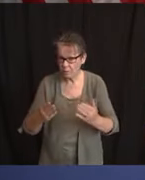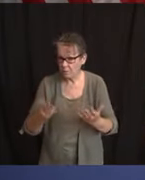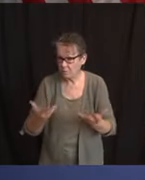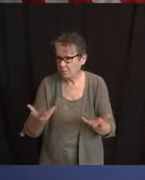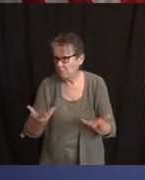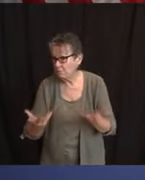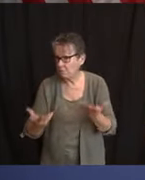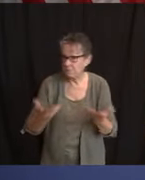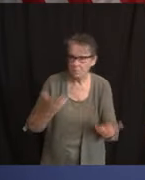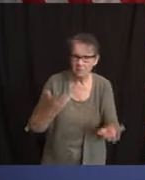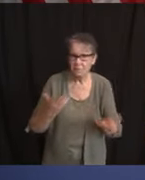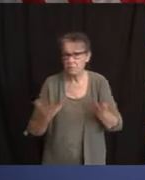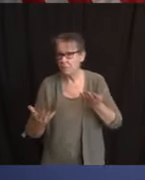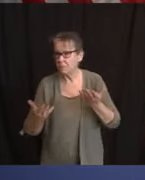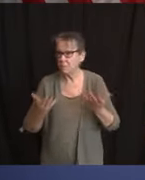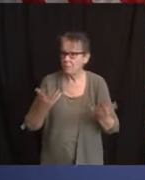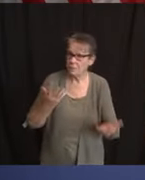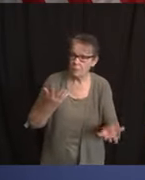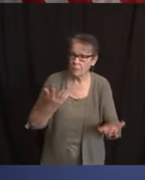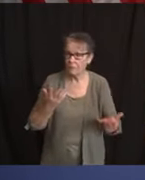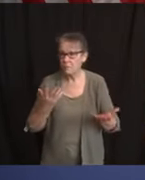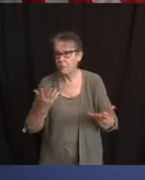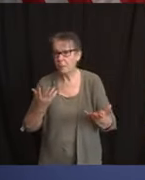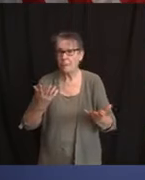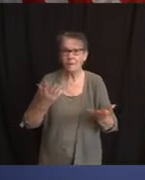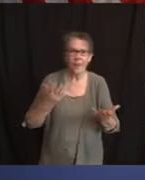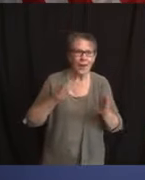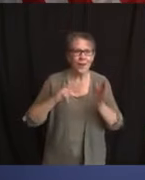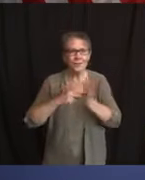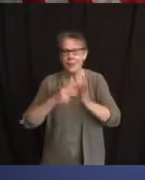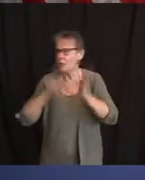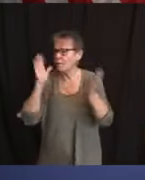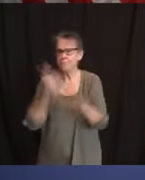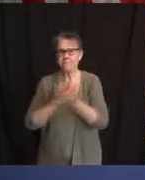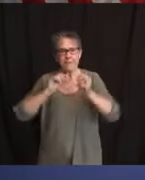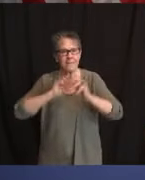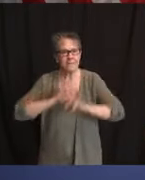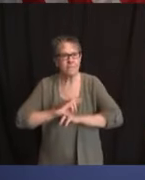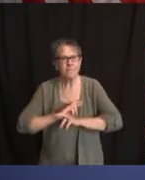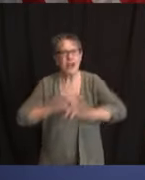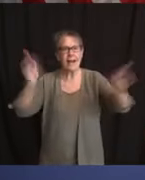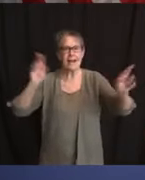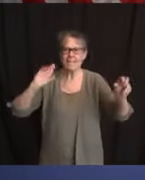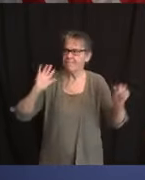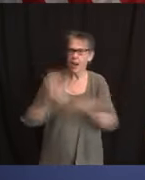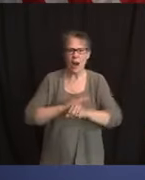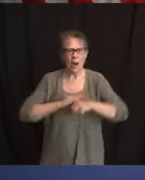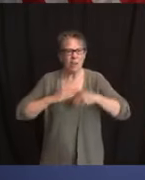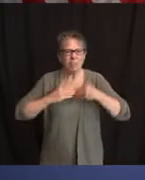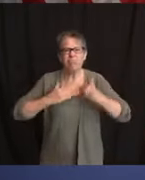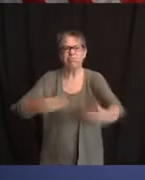that we'll be, quote unquote, completely out of the woods that we could do what you're suggesting. Could we do it on August 1st?